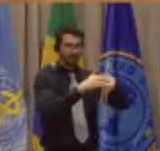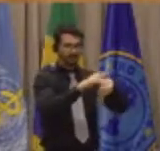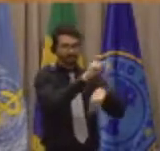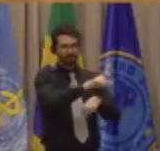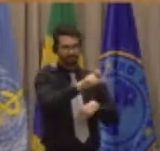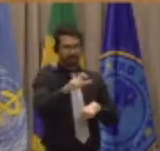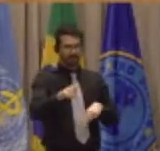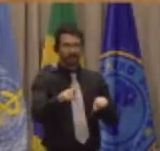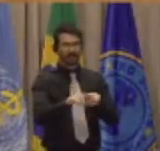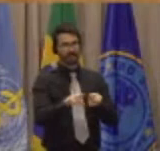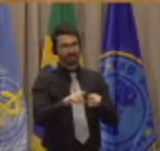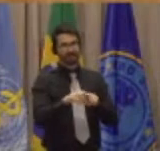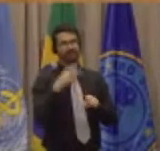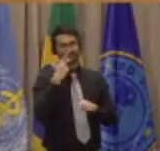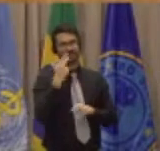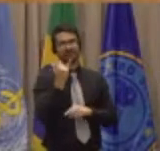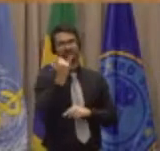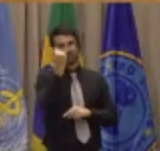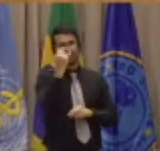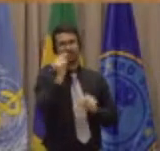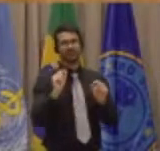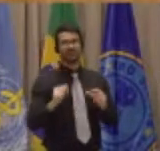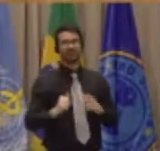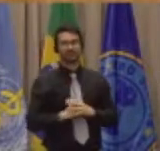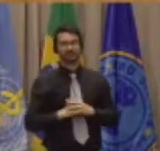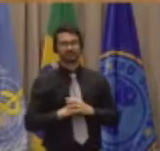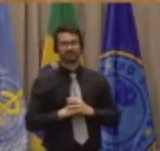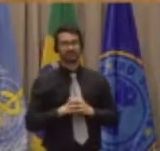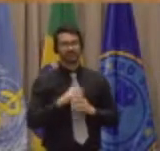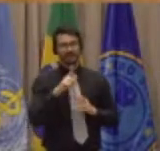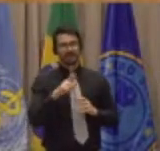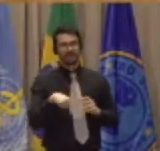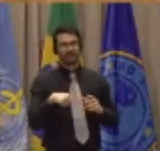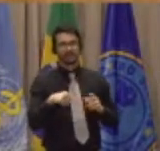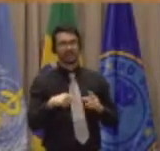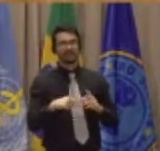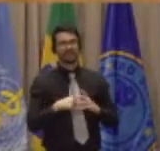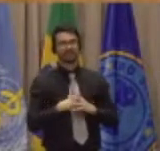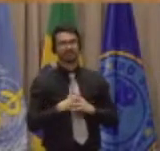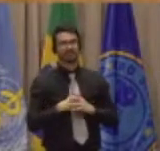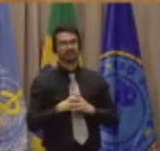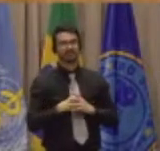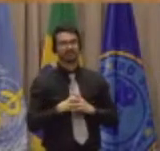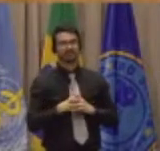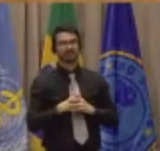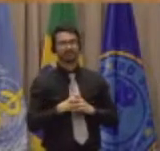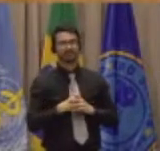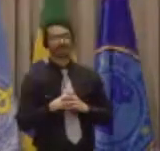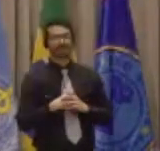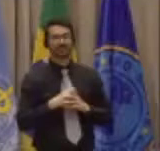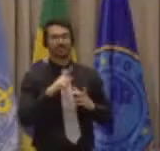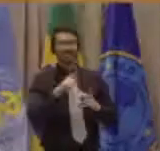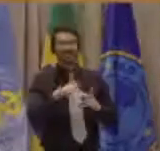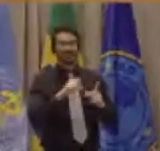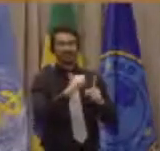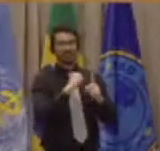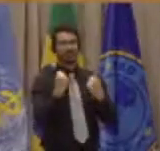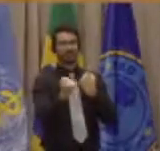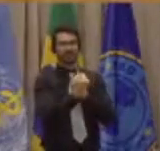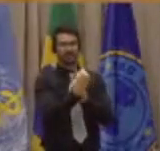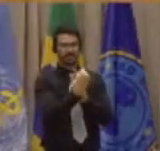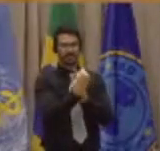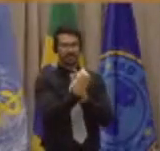management and the clinical cares that were